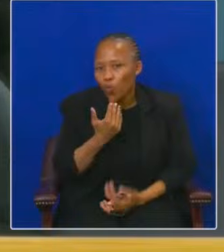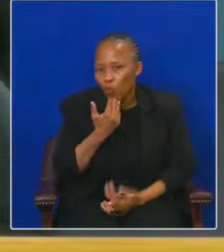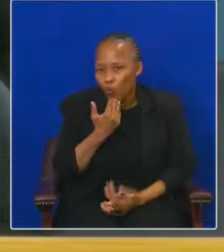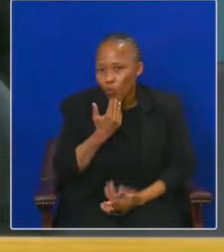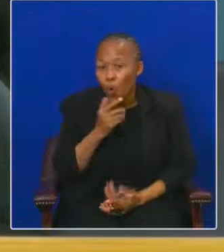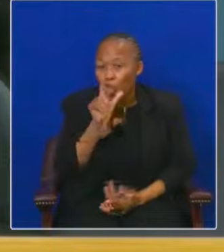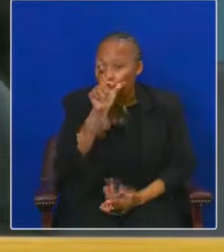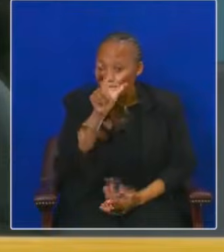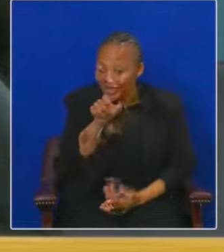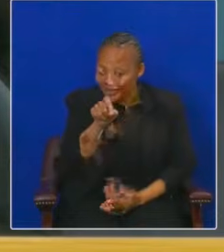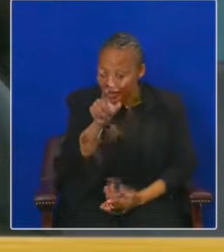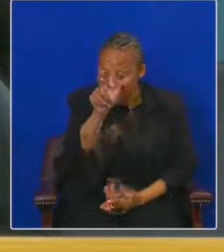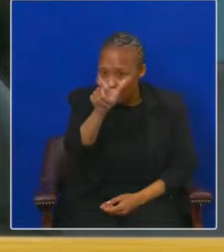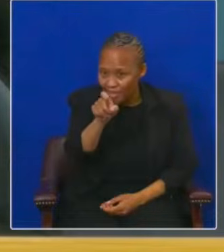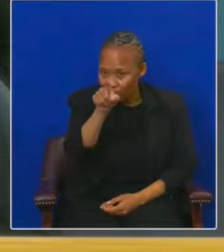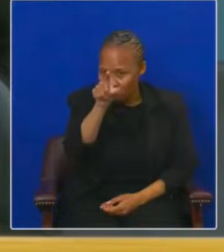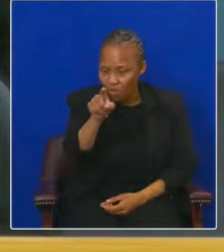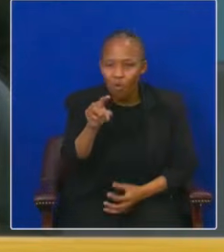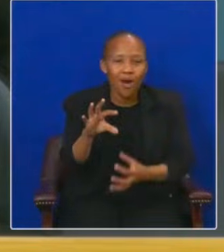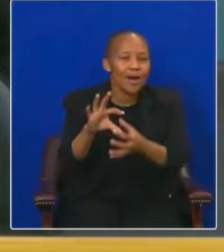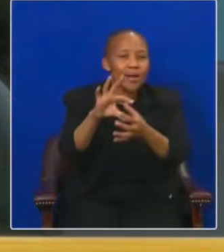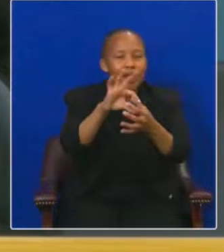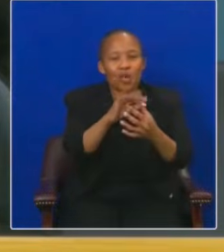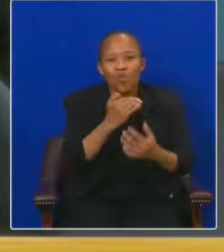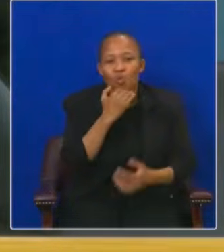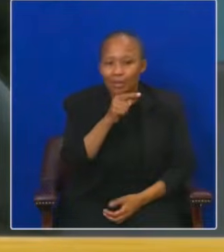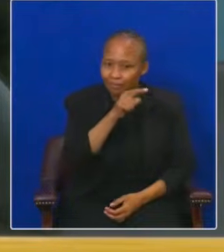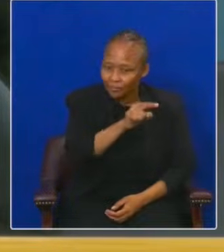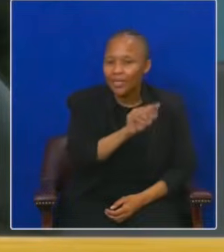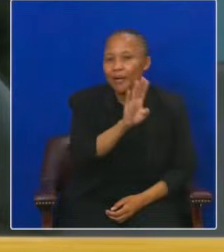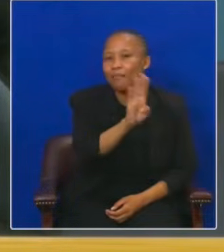there's no relationship between the two.